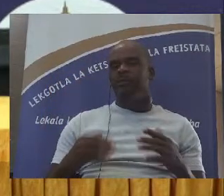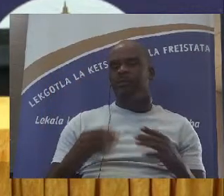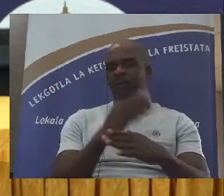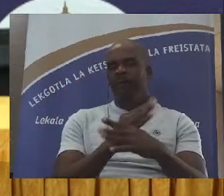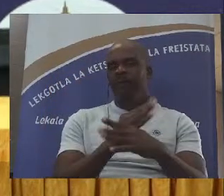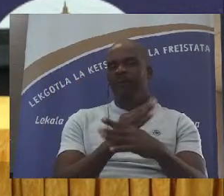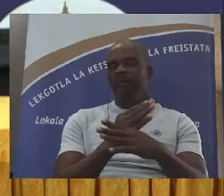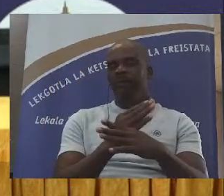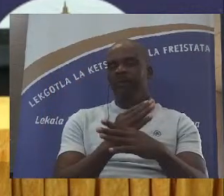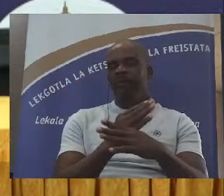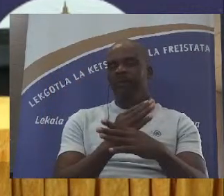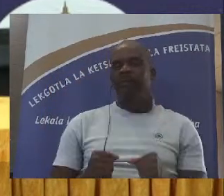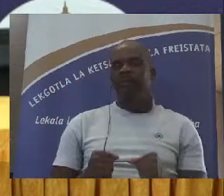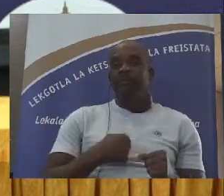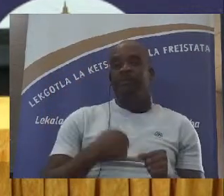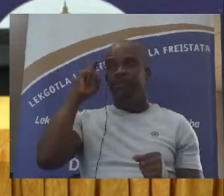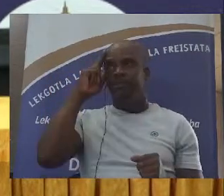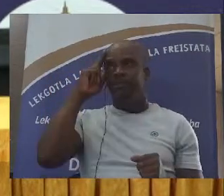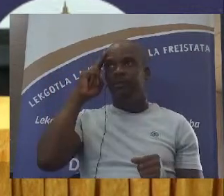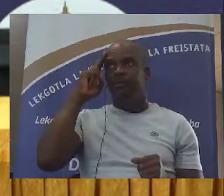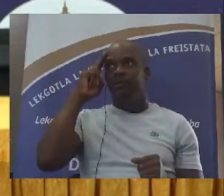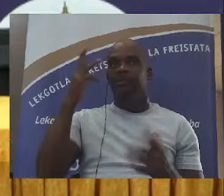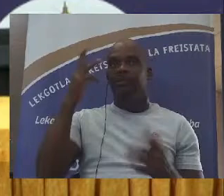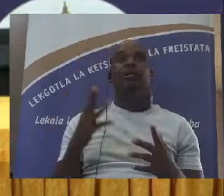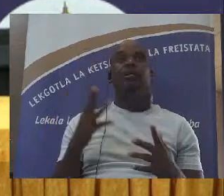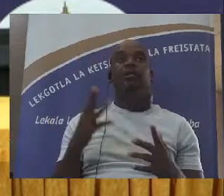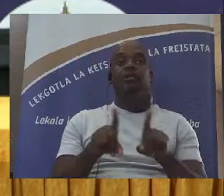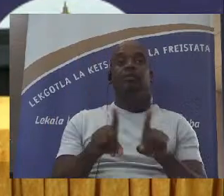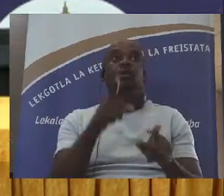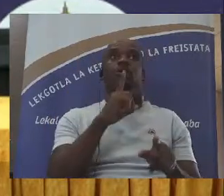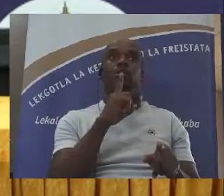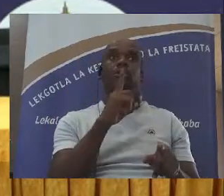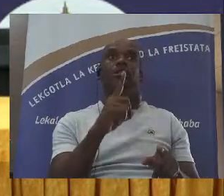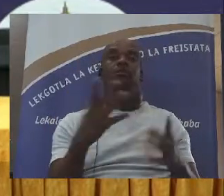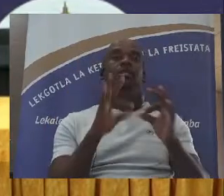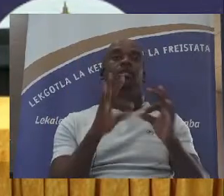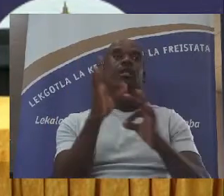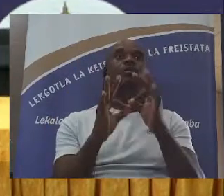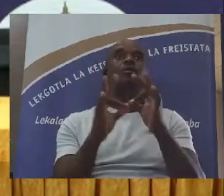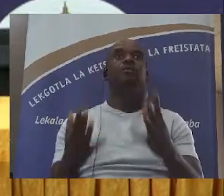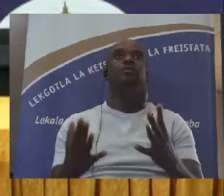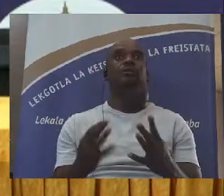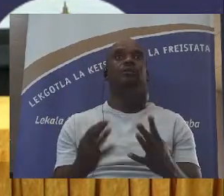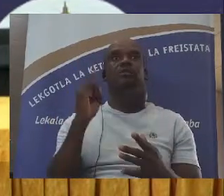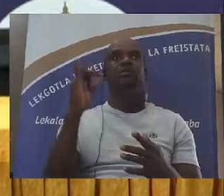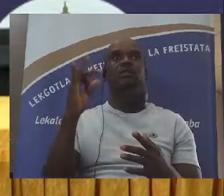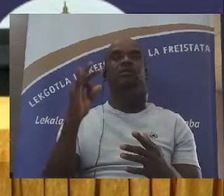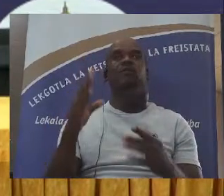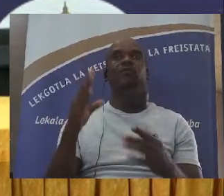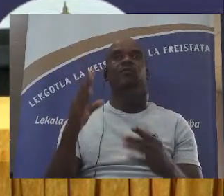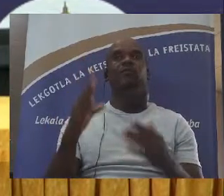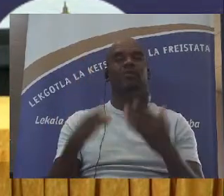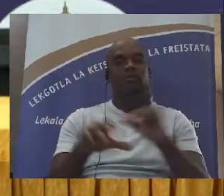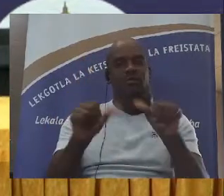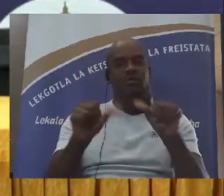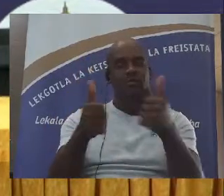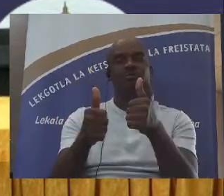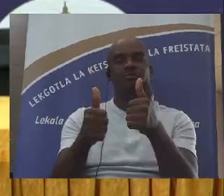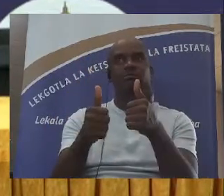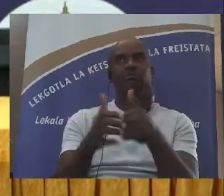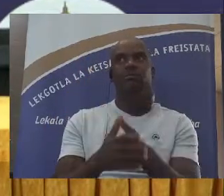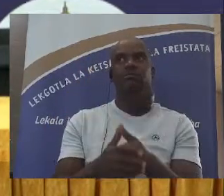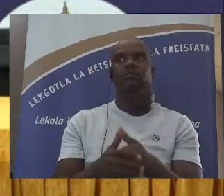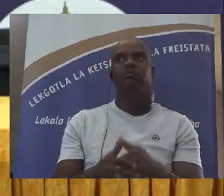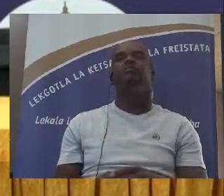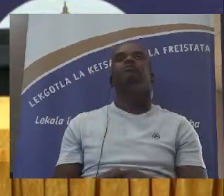think, like you are saying, that if we can use it properly, there can